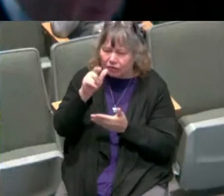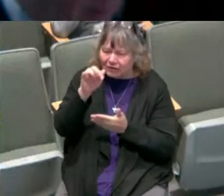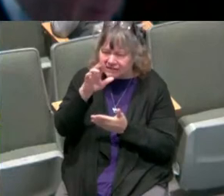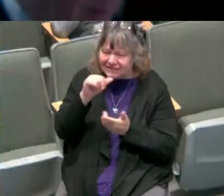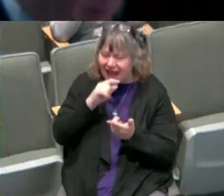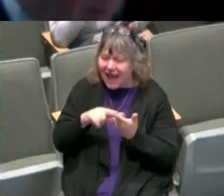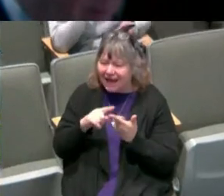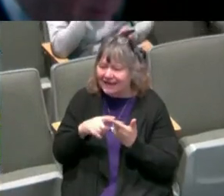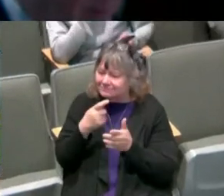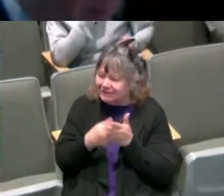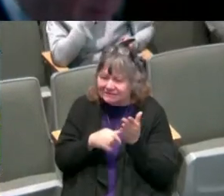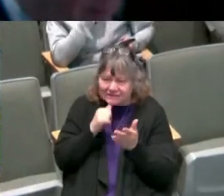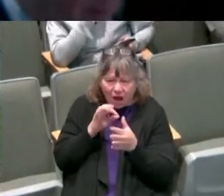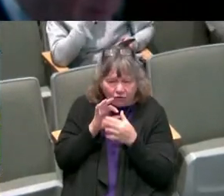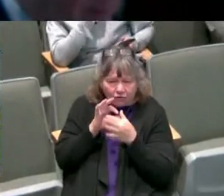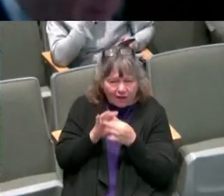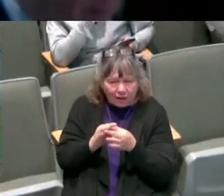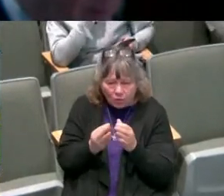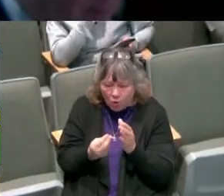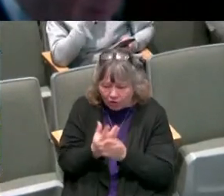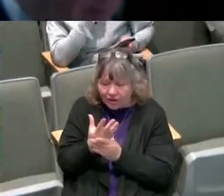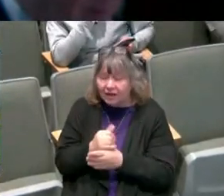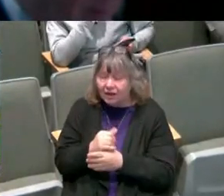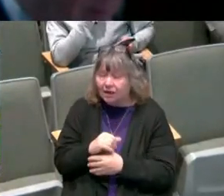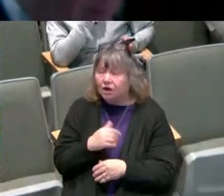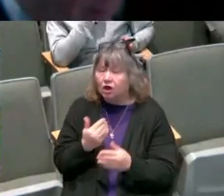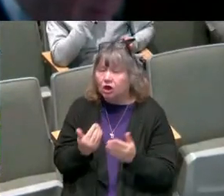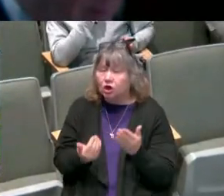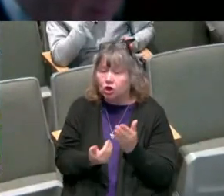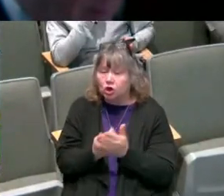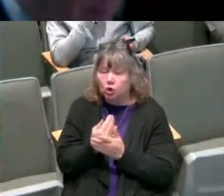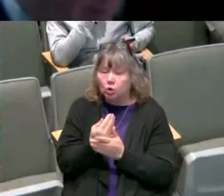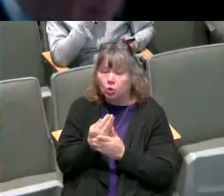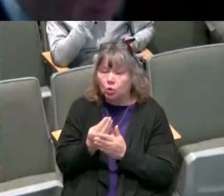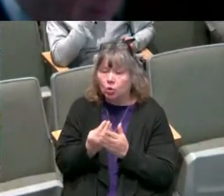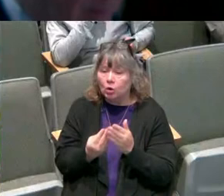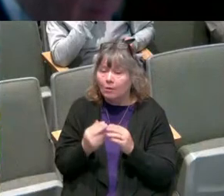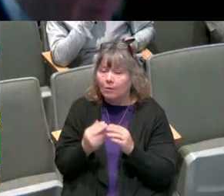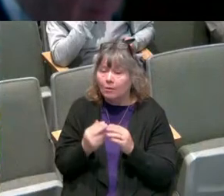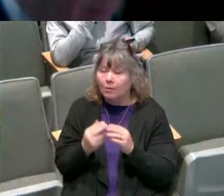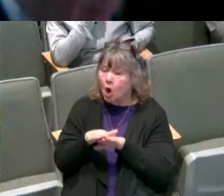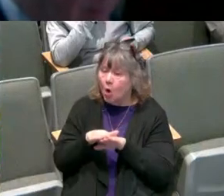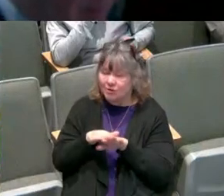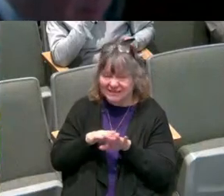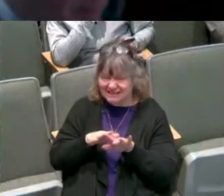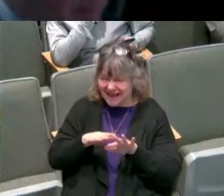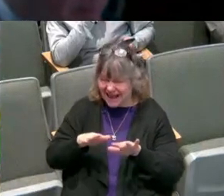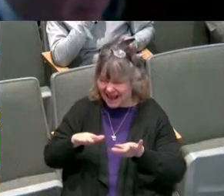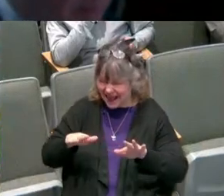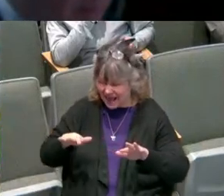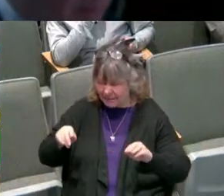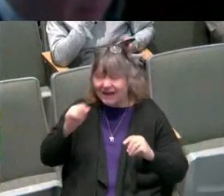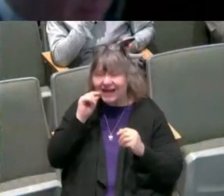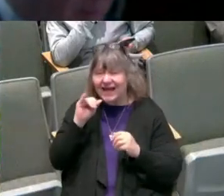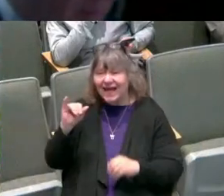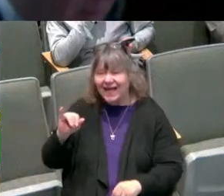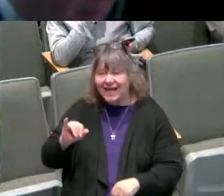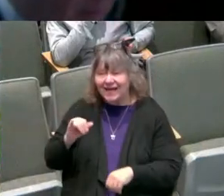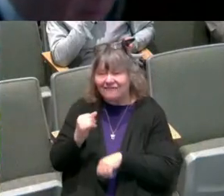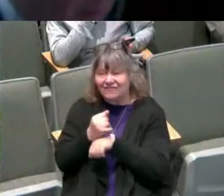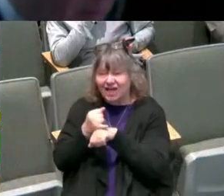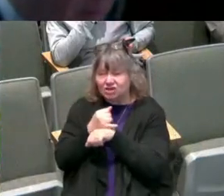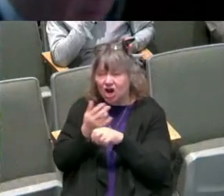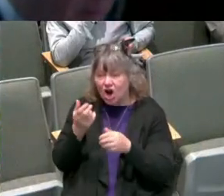are unrelated to growth if new residential development slows as is projected in the multi-year budget forecast inflationary costs for